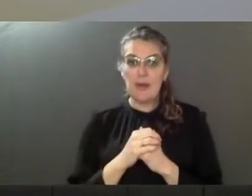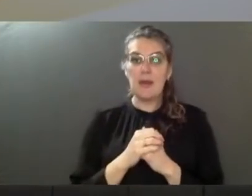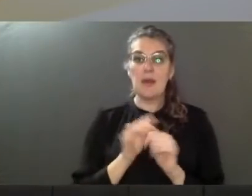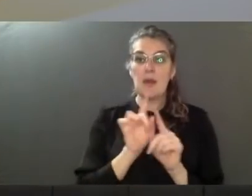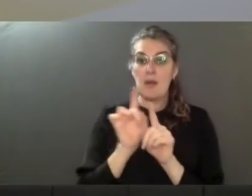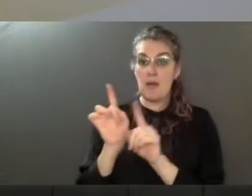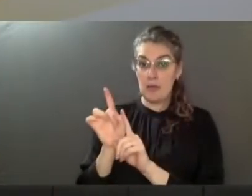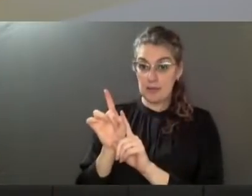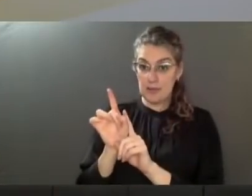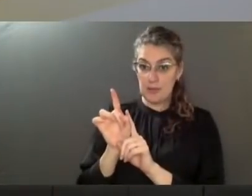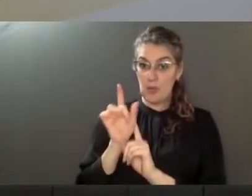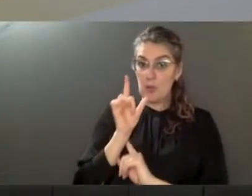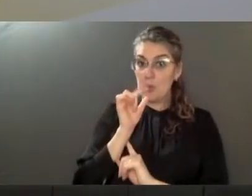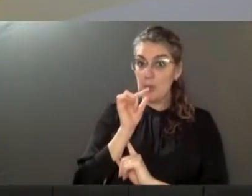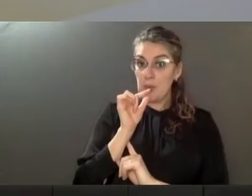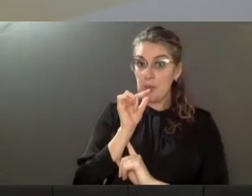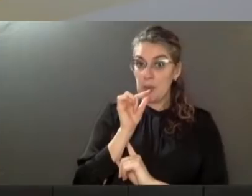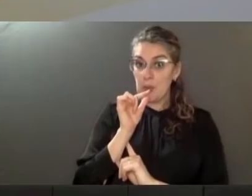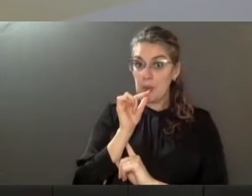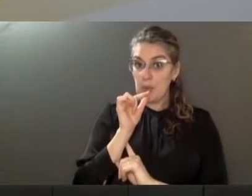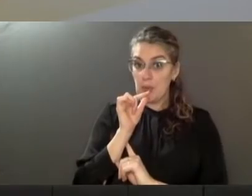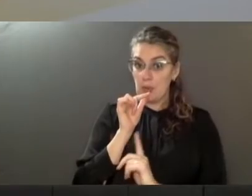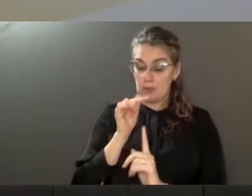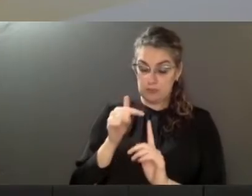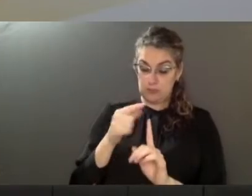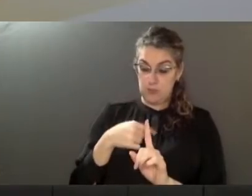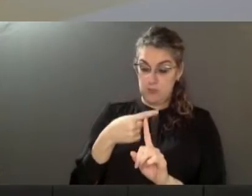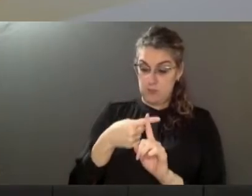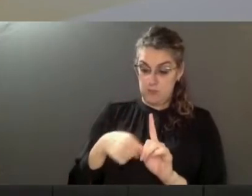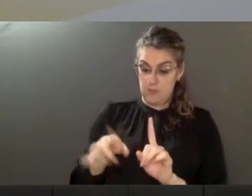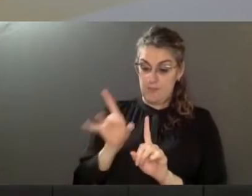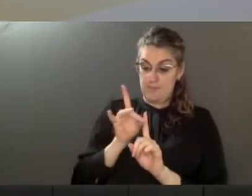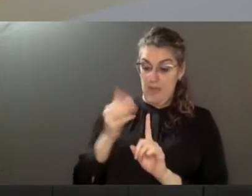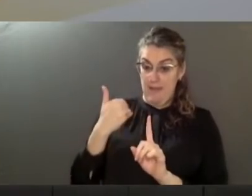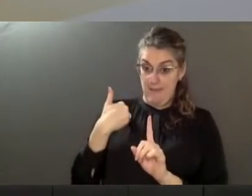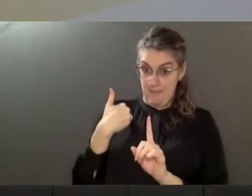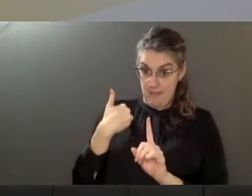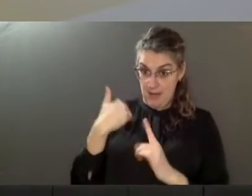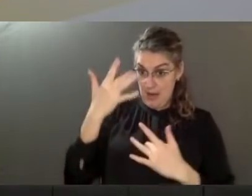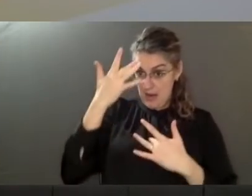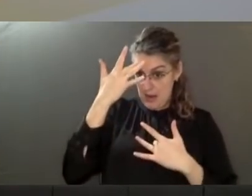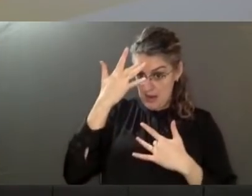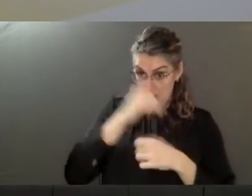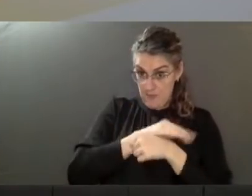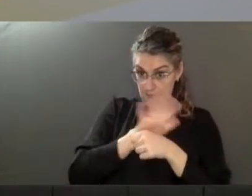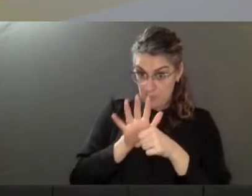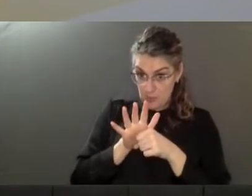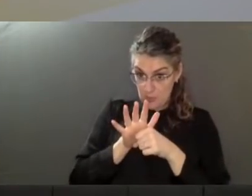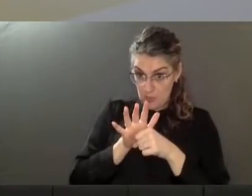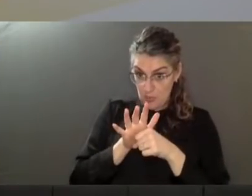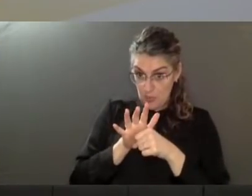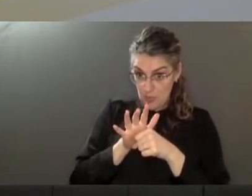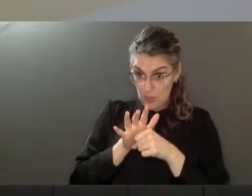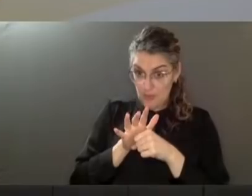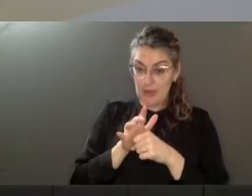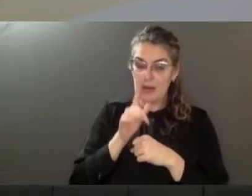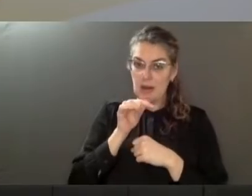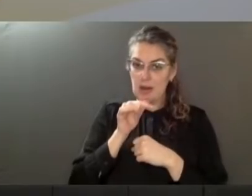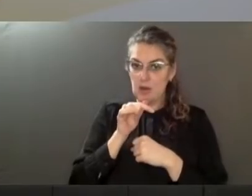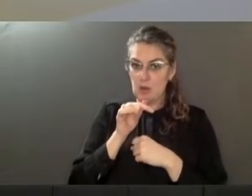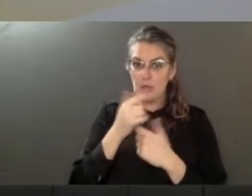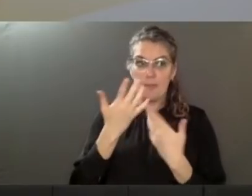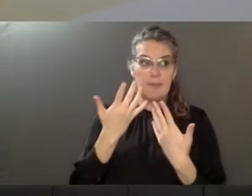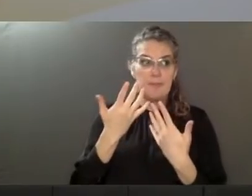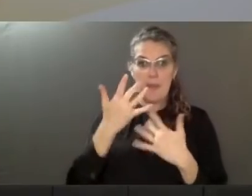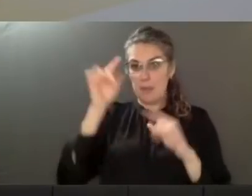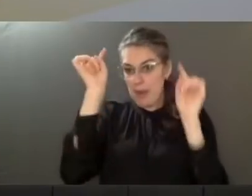any ongoing or lingering symptoms so that we can collect a little bit more information. So that we did discuss that this morning, and hopefully we'll be